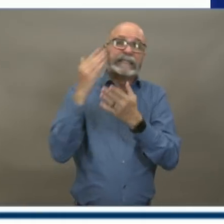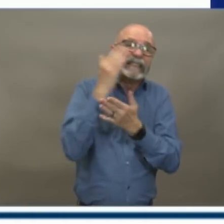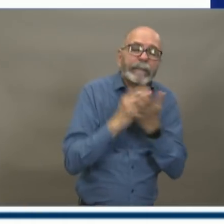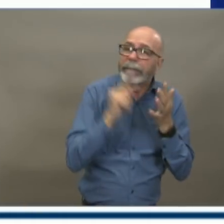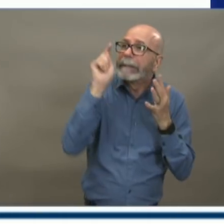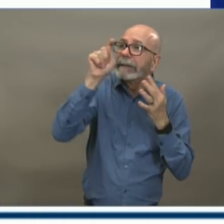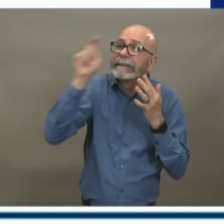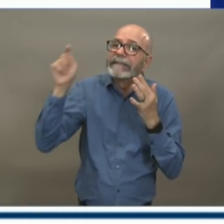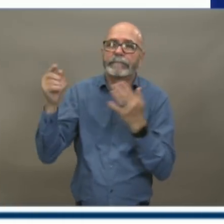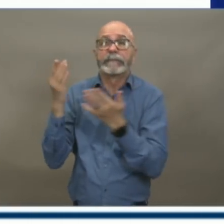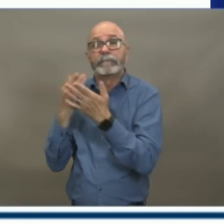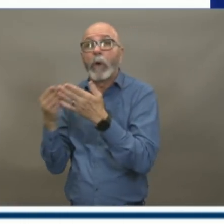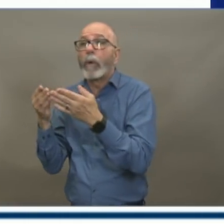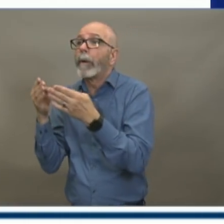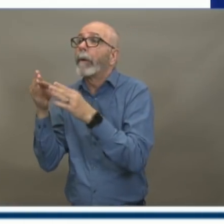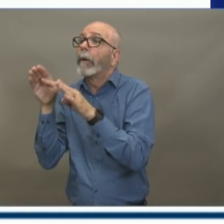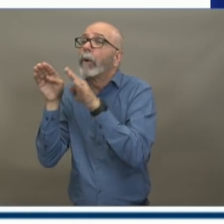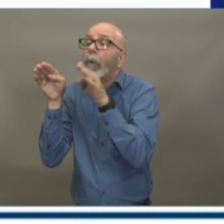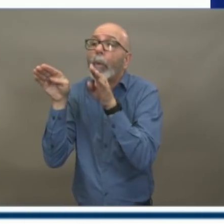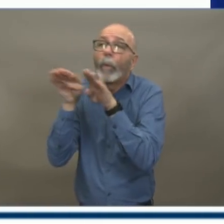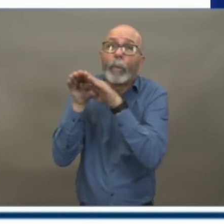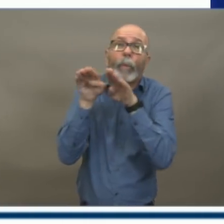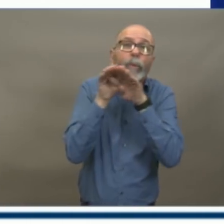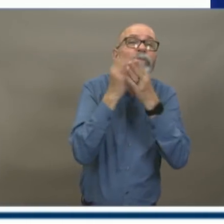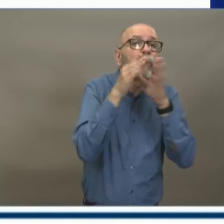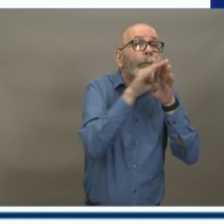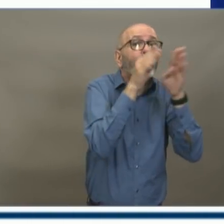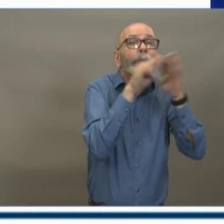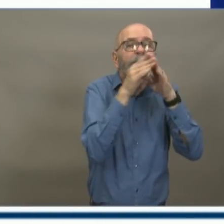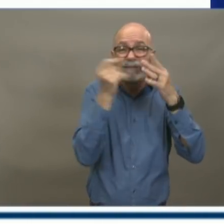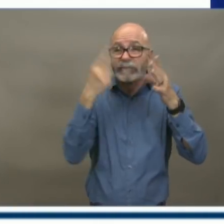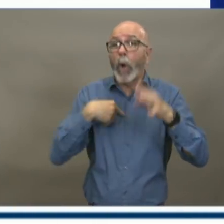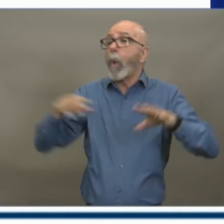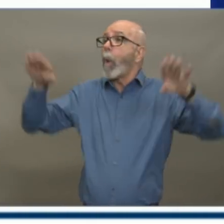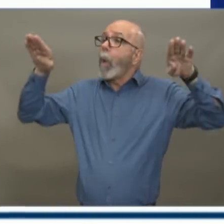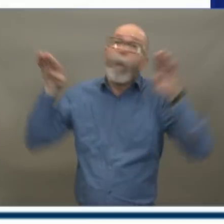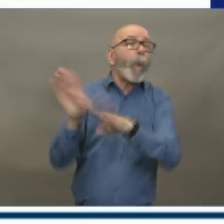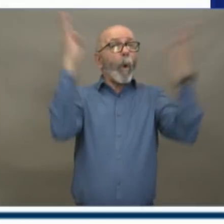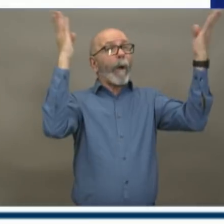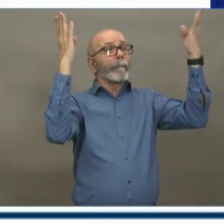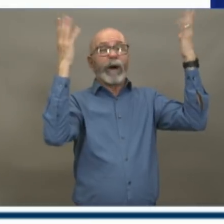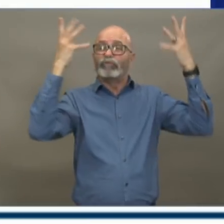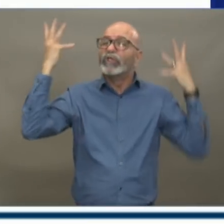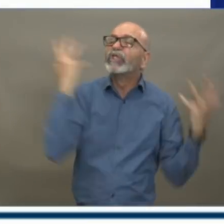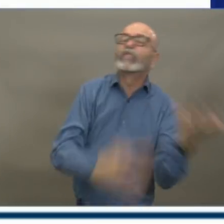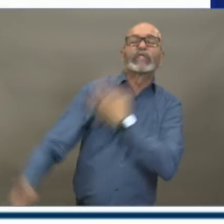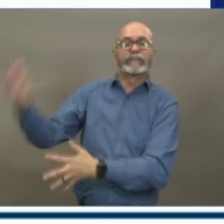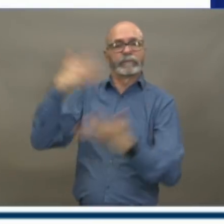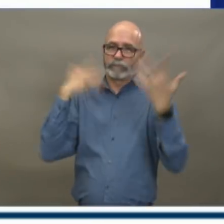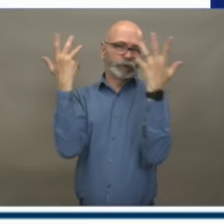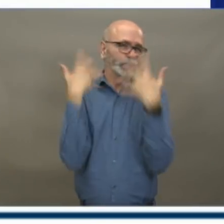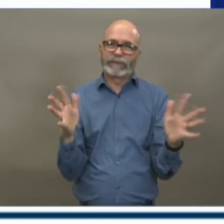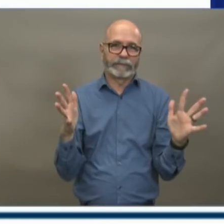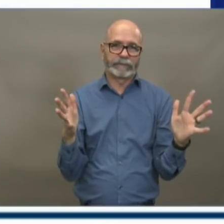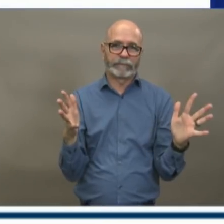wide open for gatherings. I hope all of you can understand. I know you're making sacrifices, and I know it's